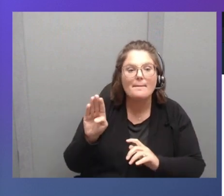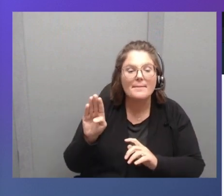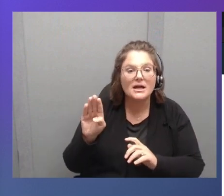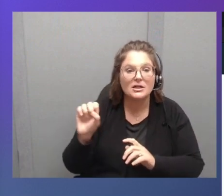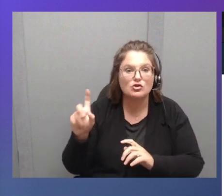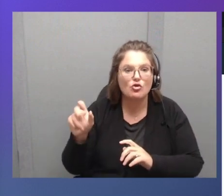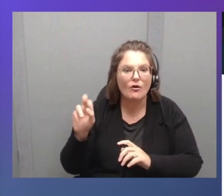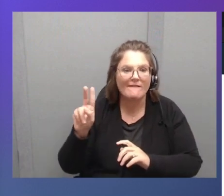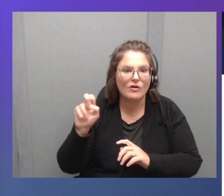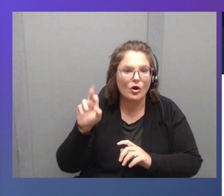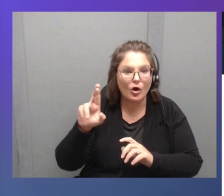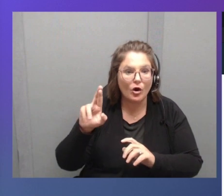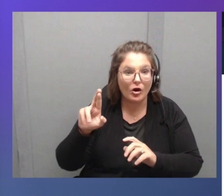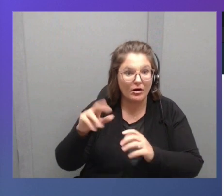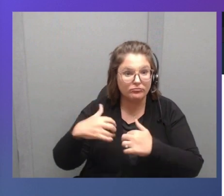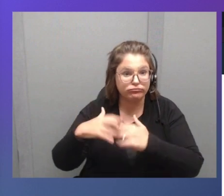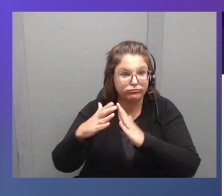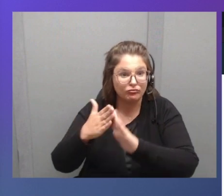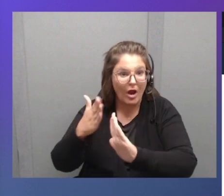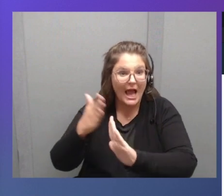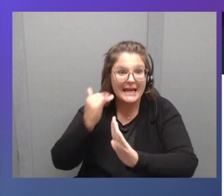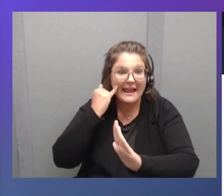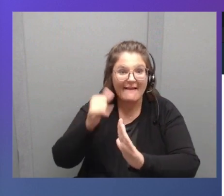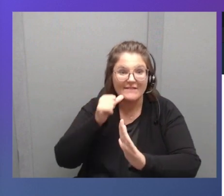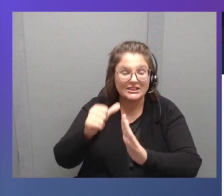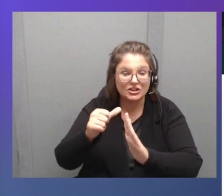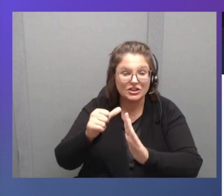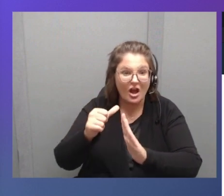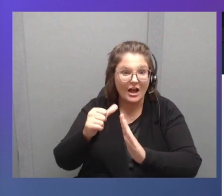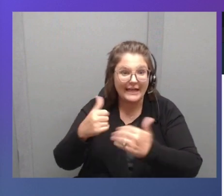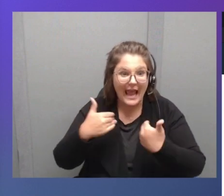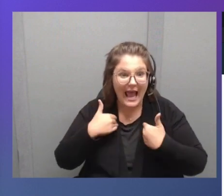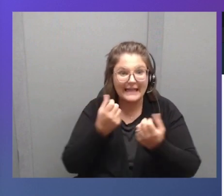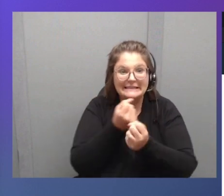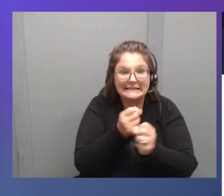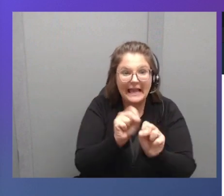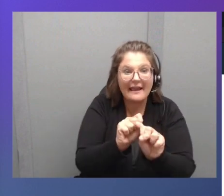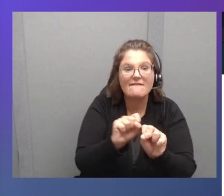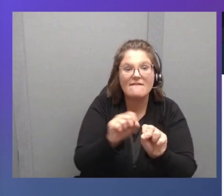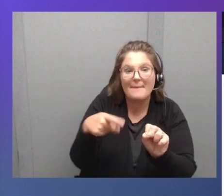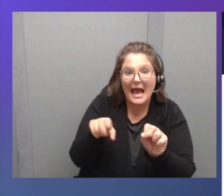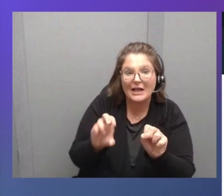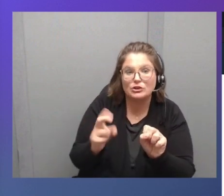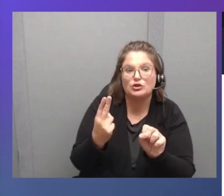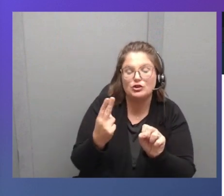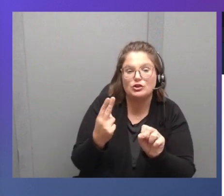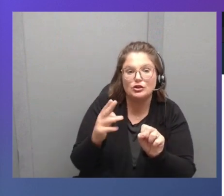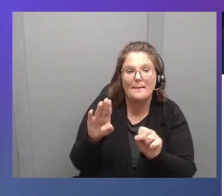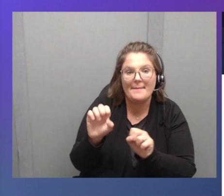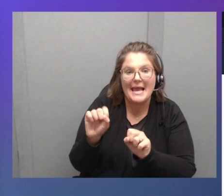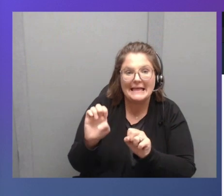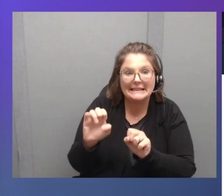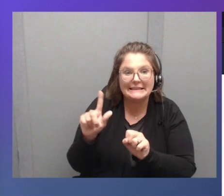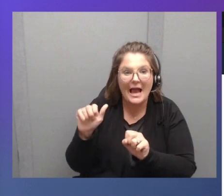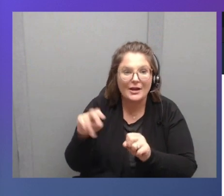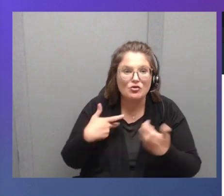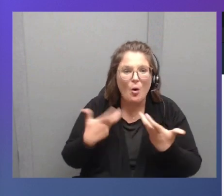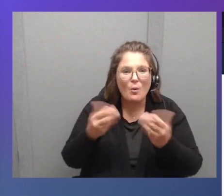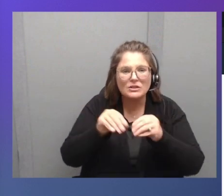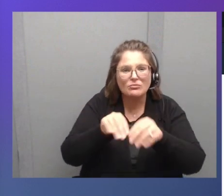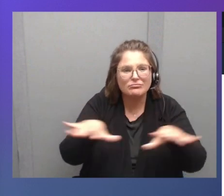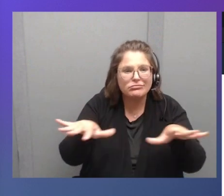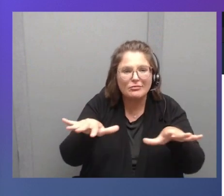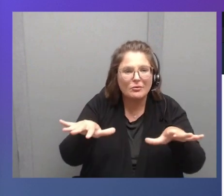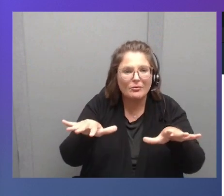hasn't reached the minimum safe patch baseline. Yeah. If an operating system is deployed with an unsafe version of a web server,